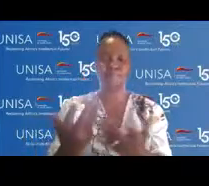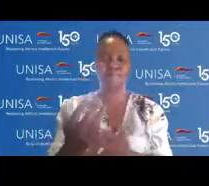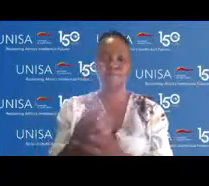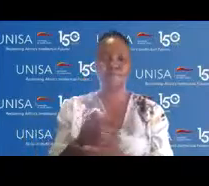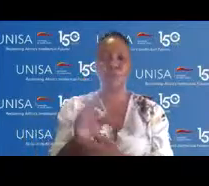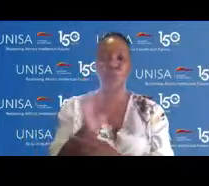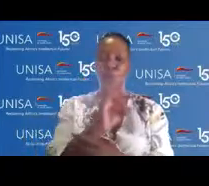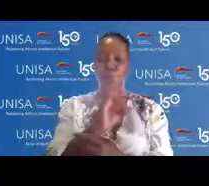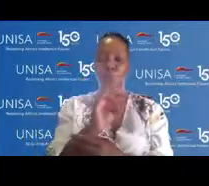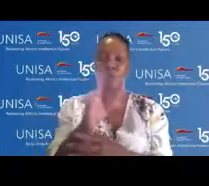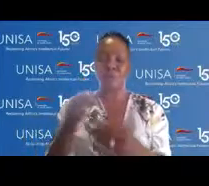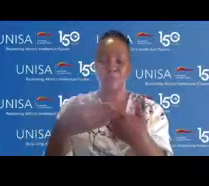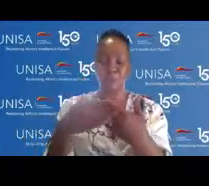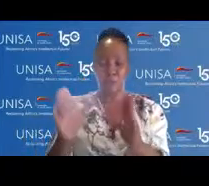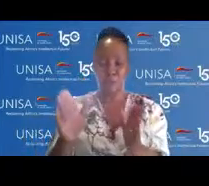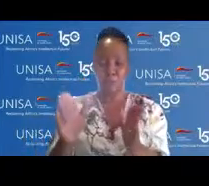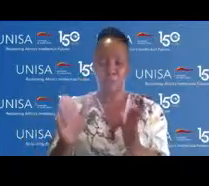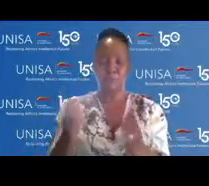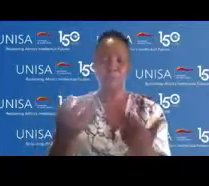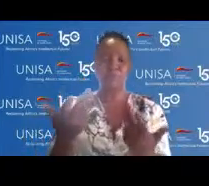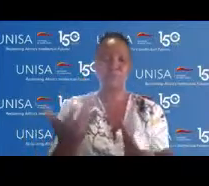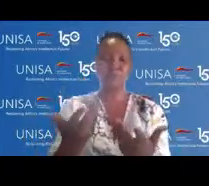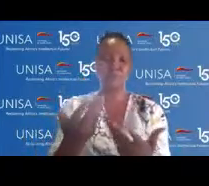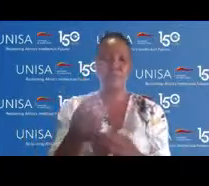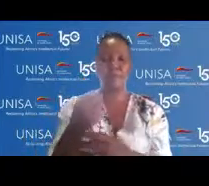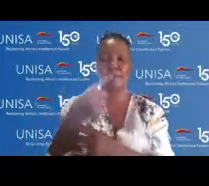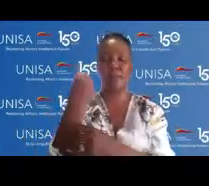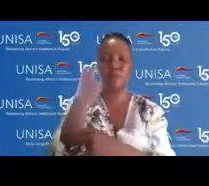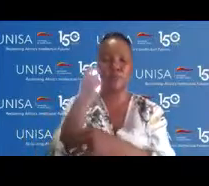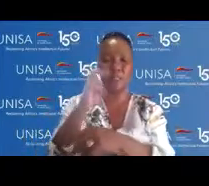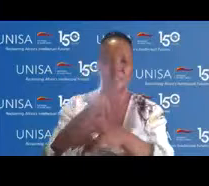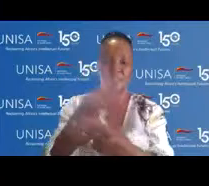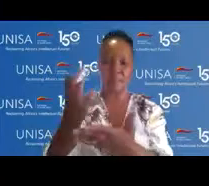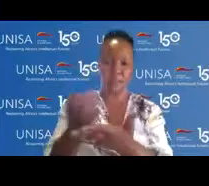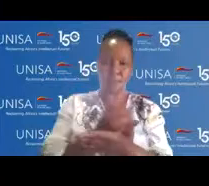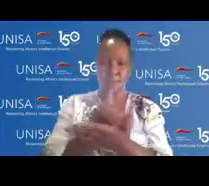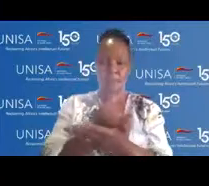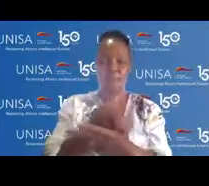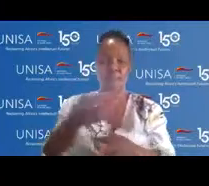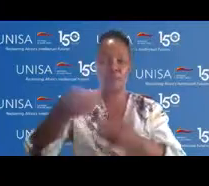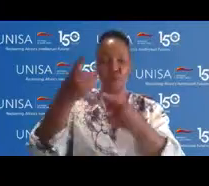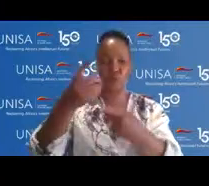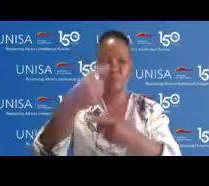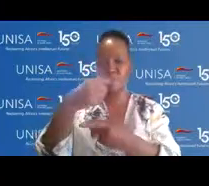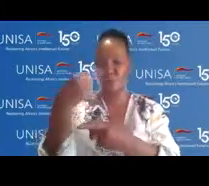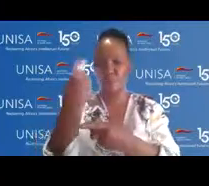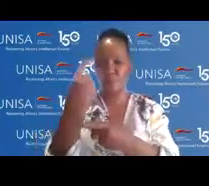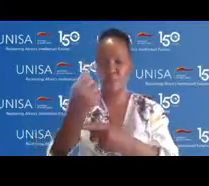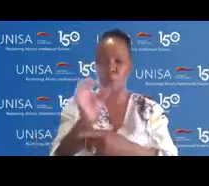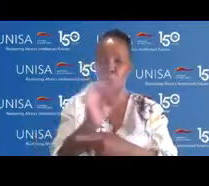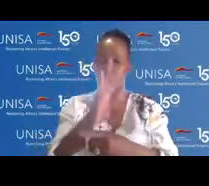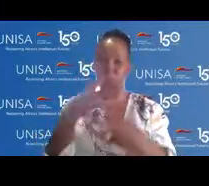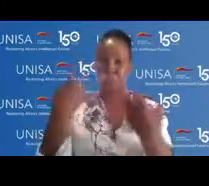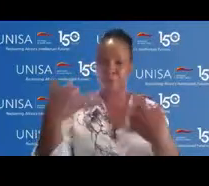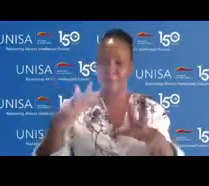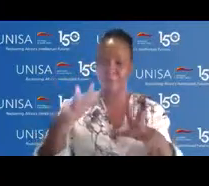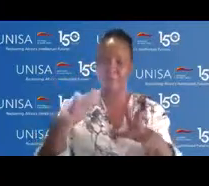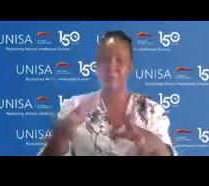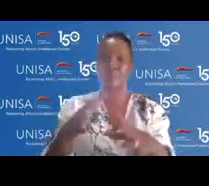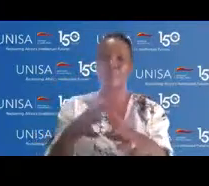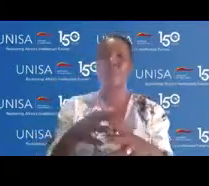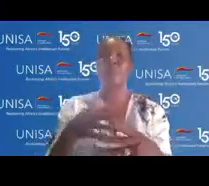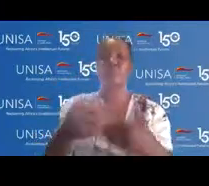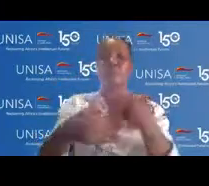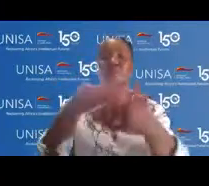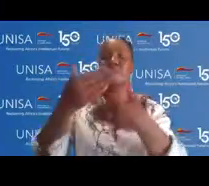opening, we first need to save the document, and then once that is done, we will go ahead and